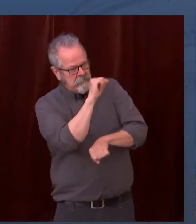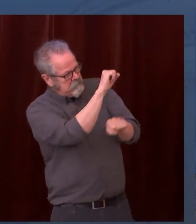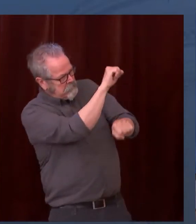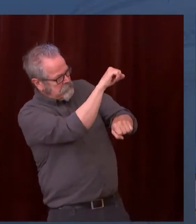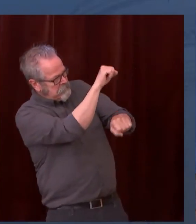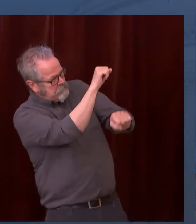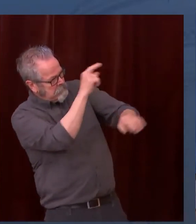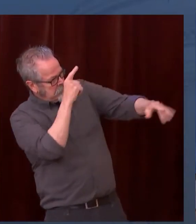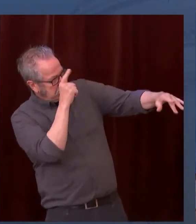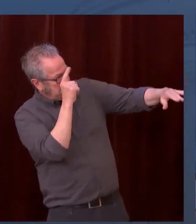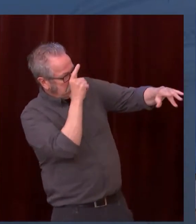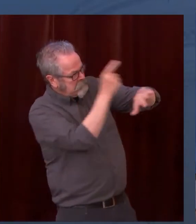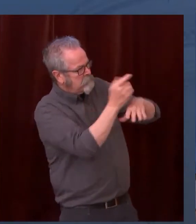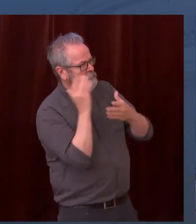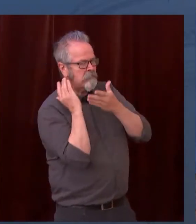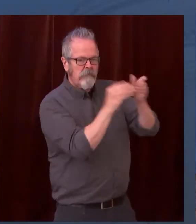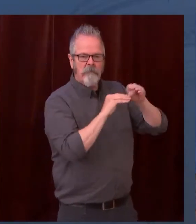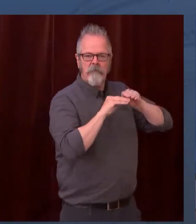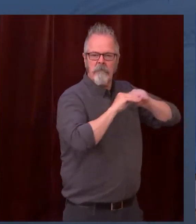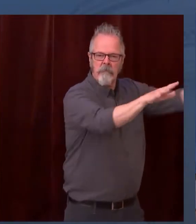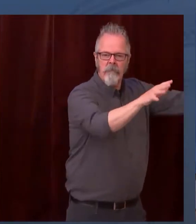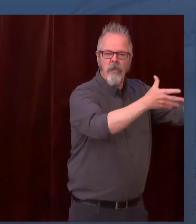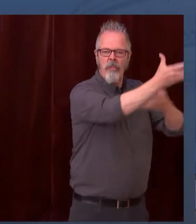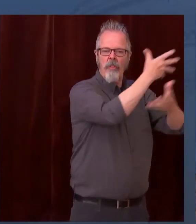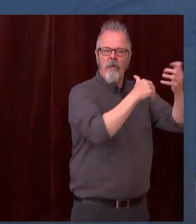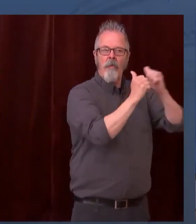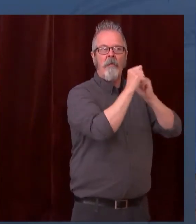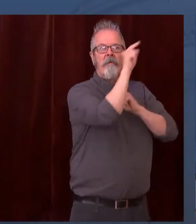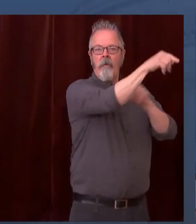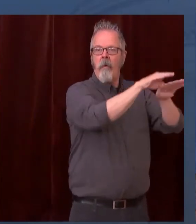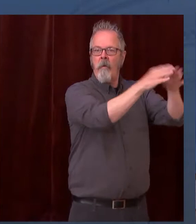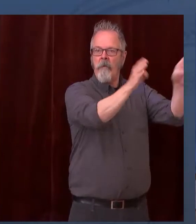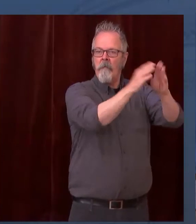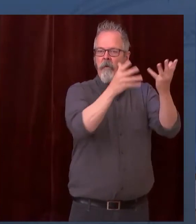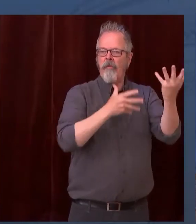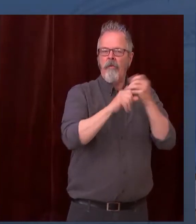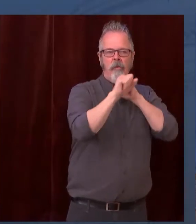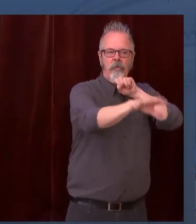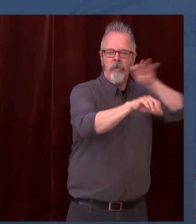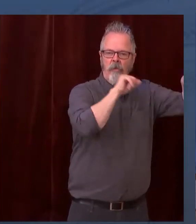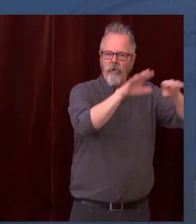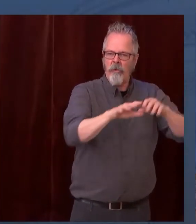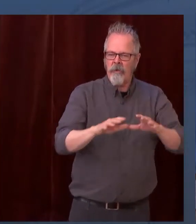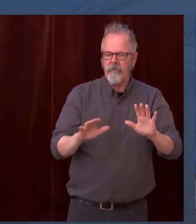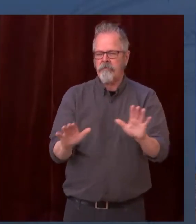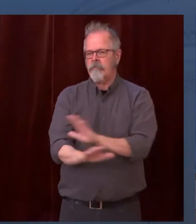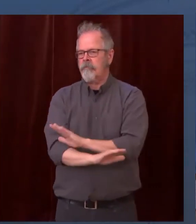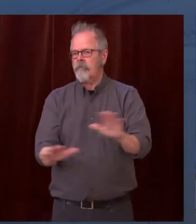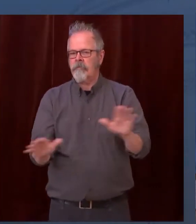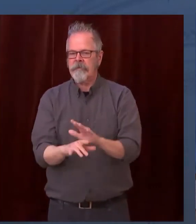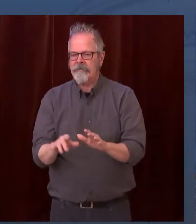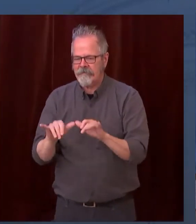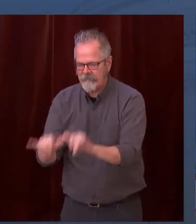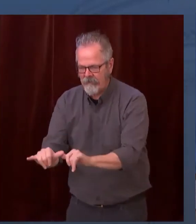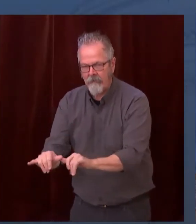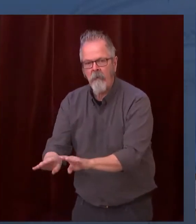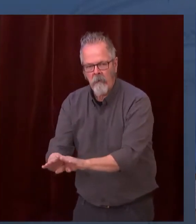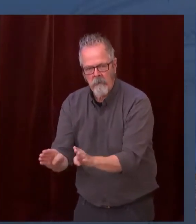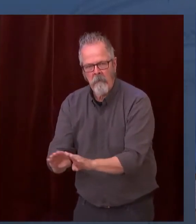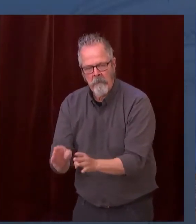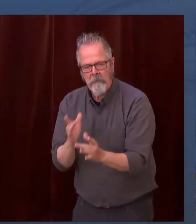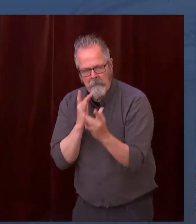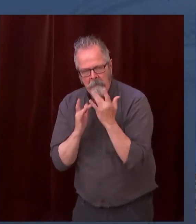rules to affect that in this regard. But I want to stress during that period, masks will be mandatory. And I